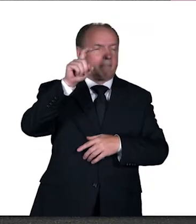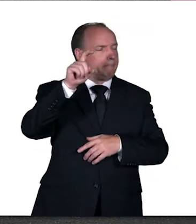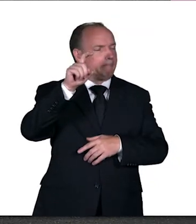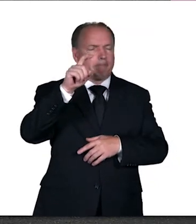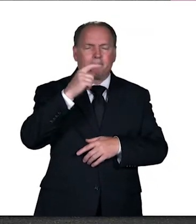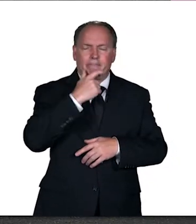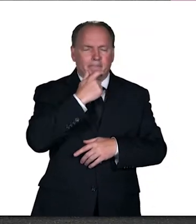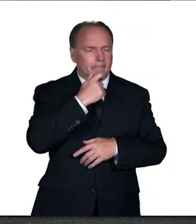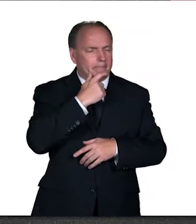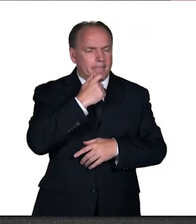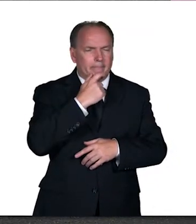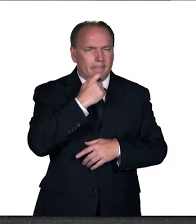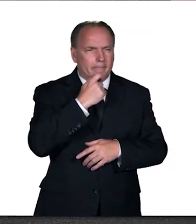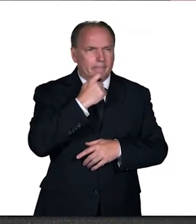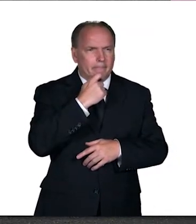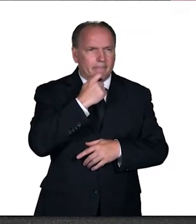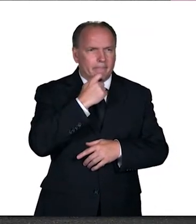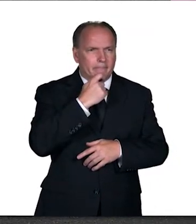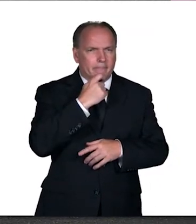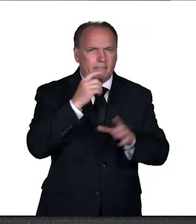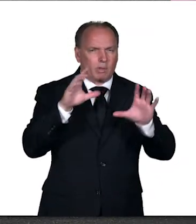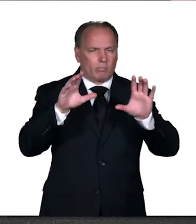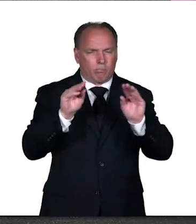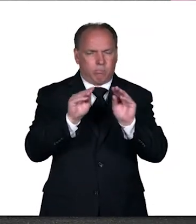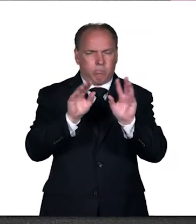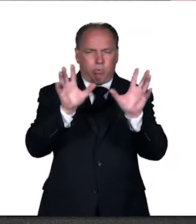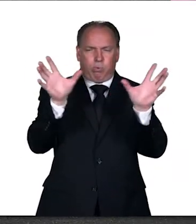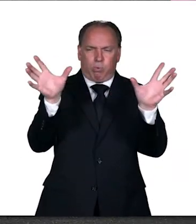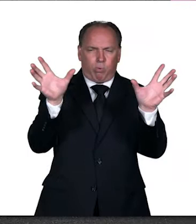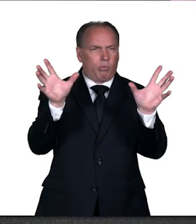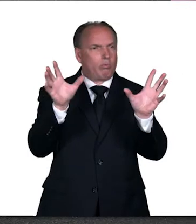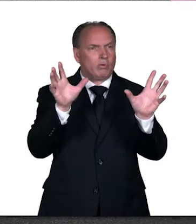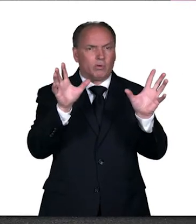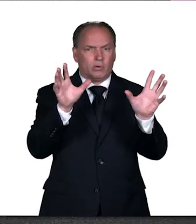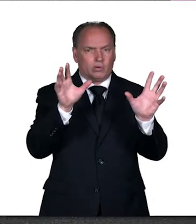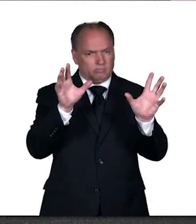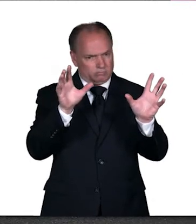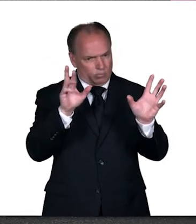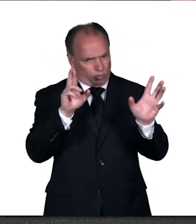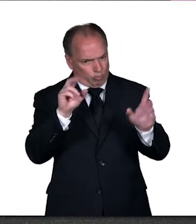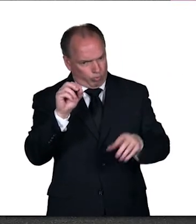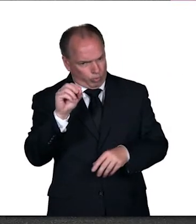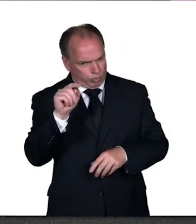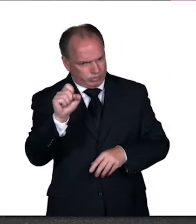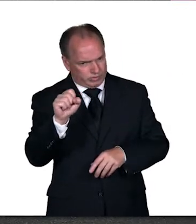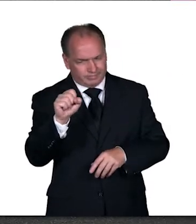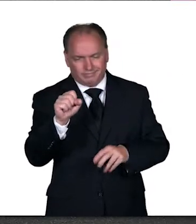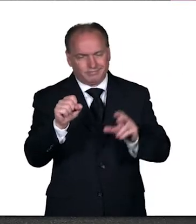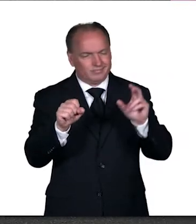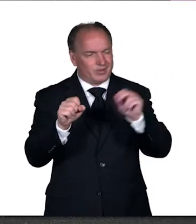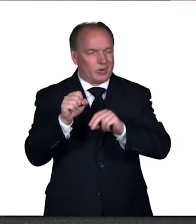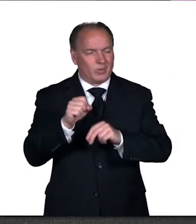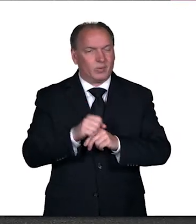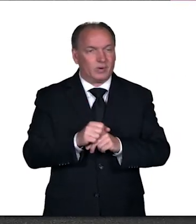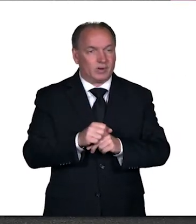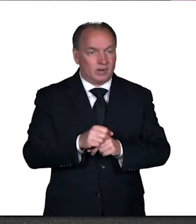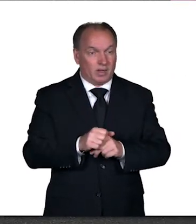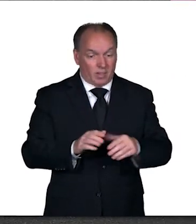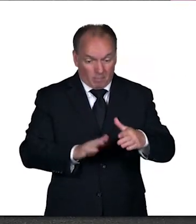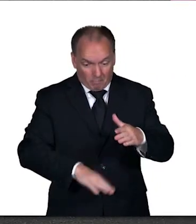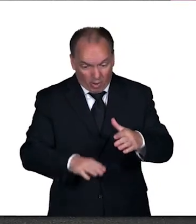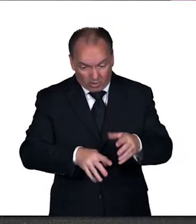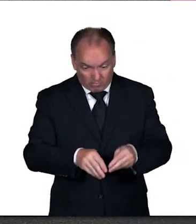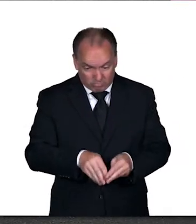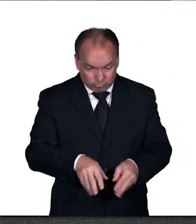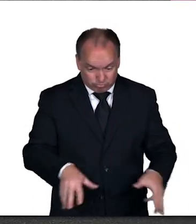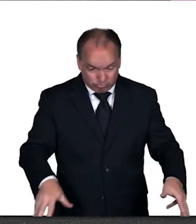No. Are the roots these green parts that come off of the stem? No. Are the roots the